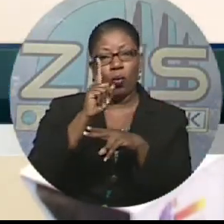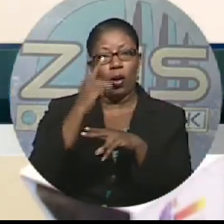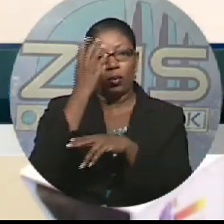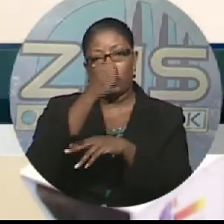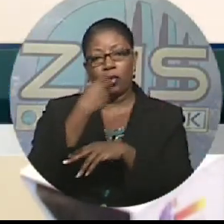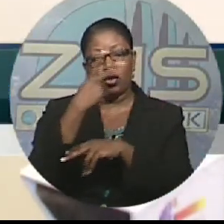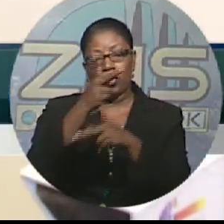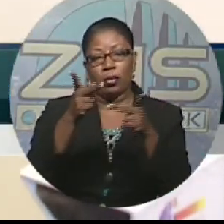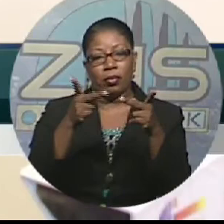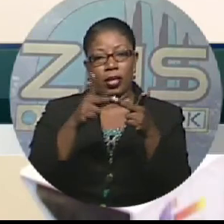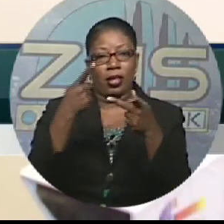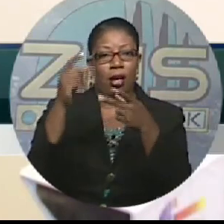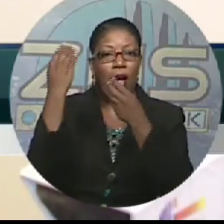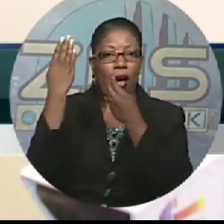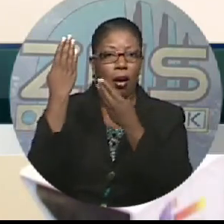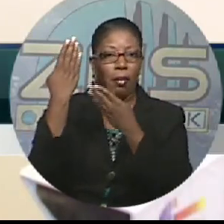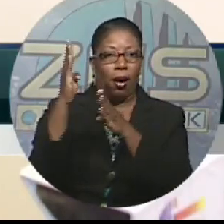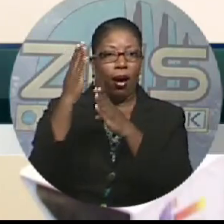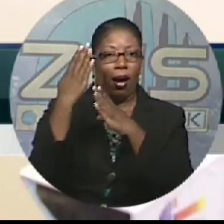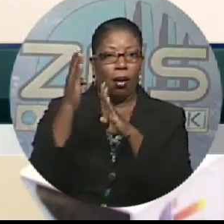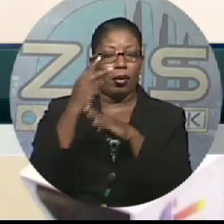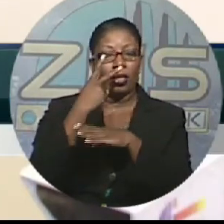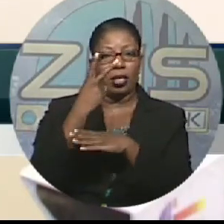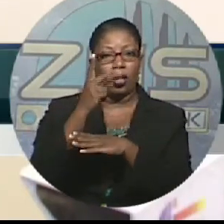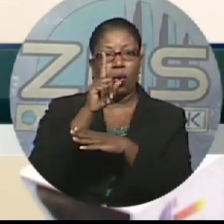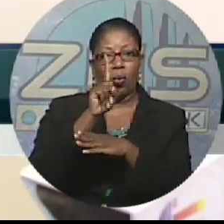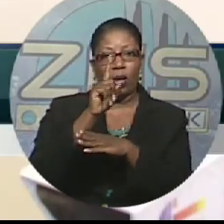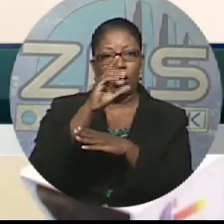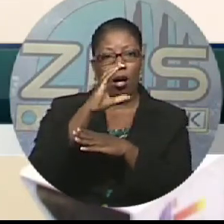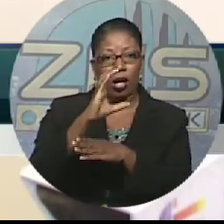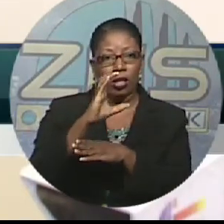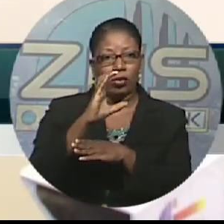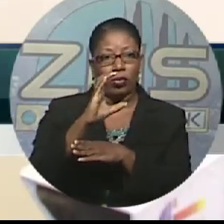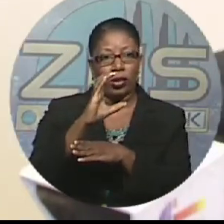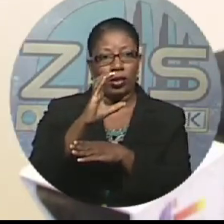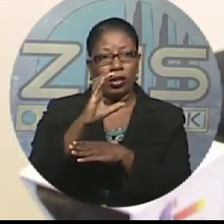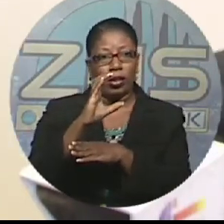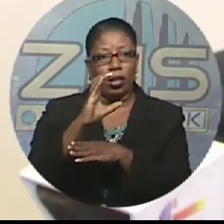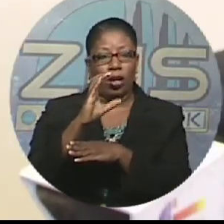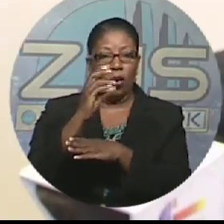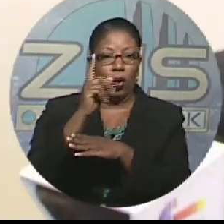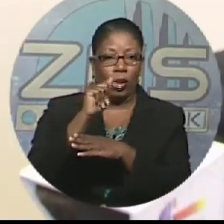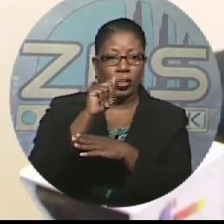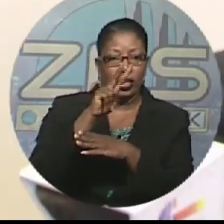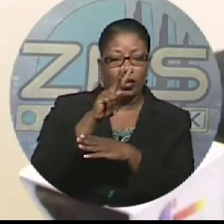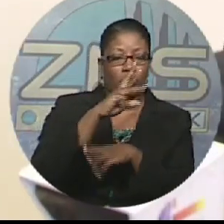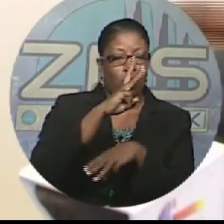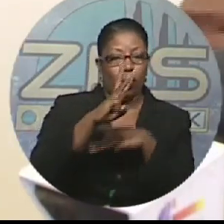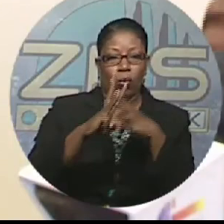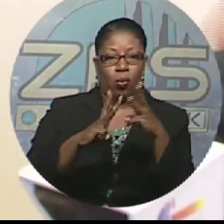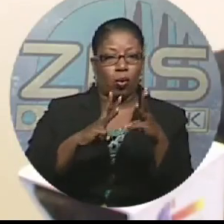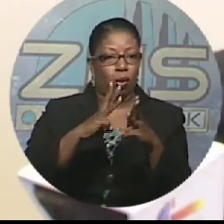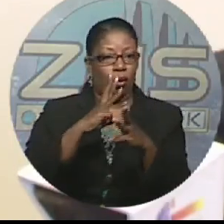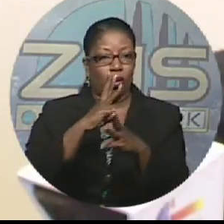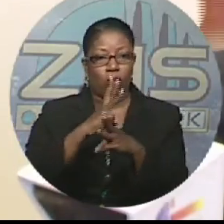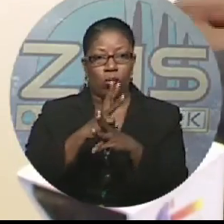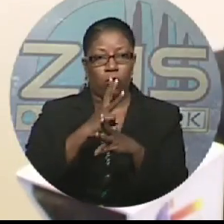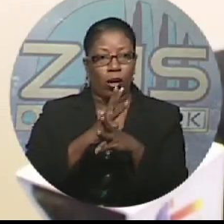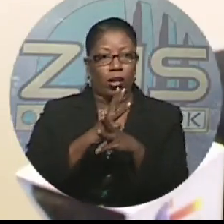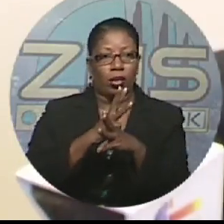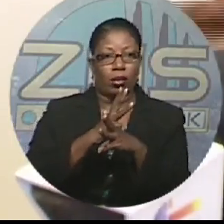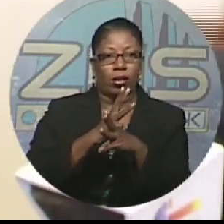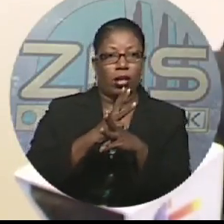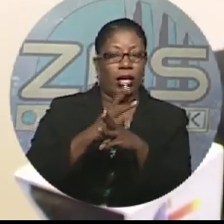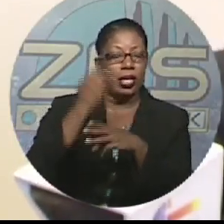seen on 150 news agencies and channels worldwide, on every